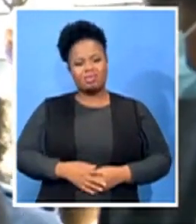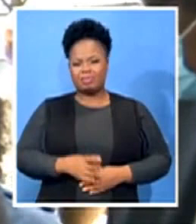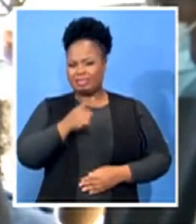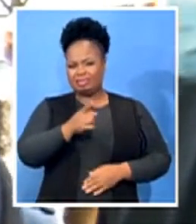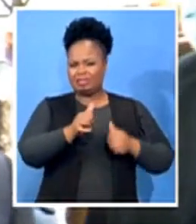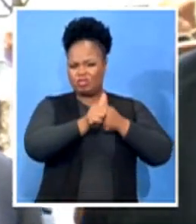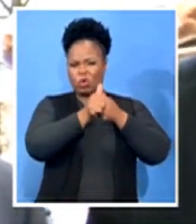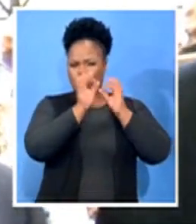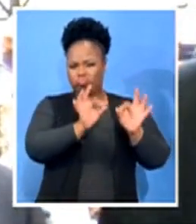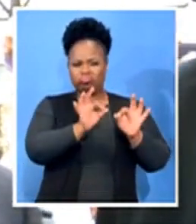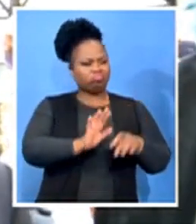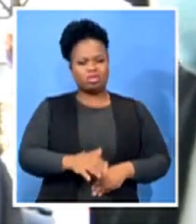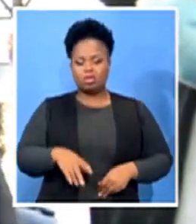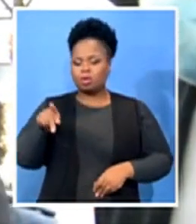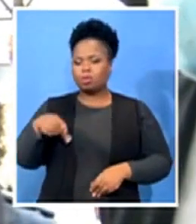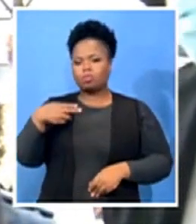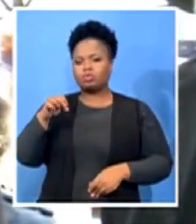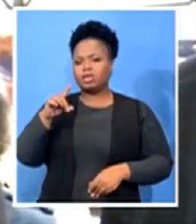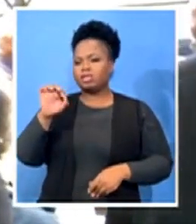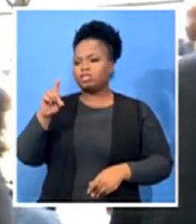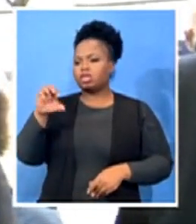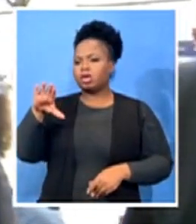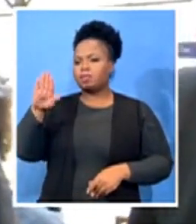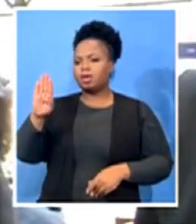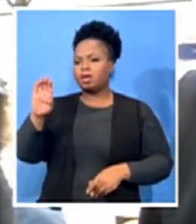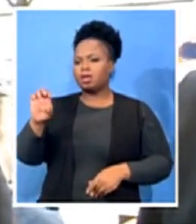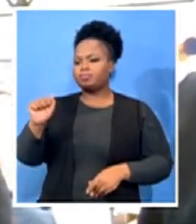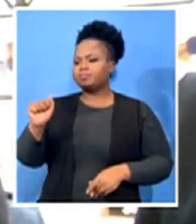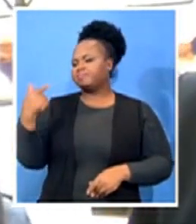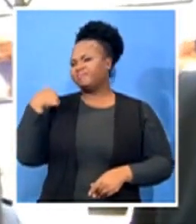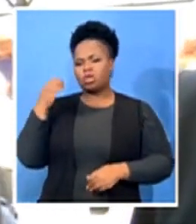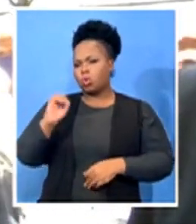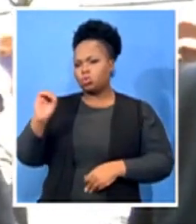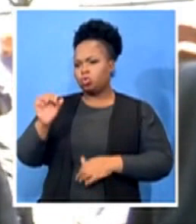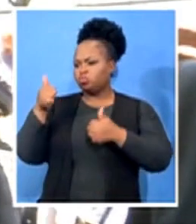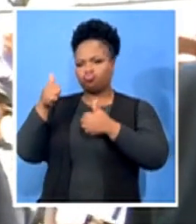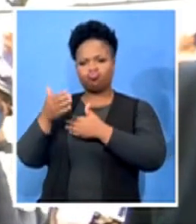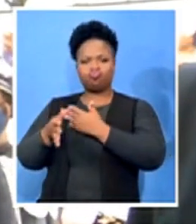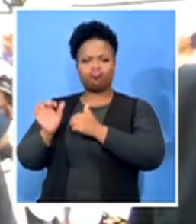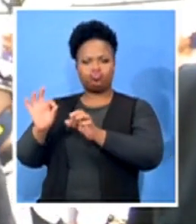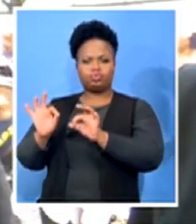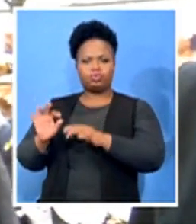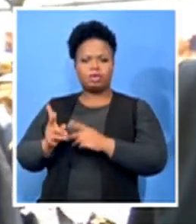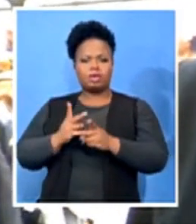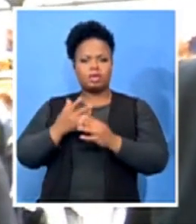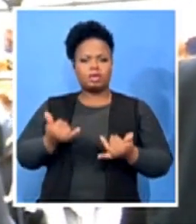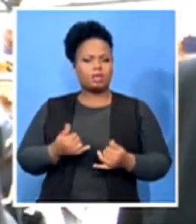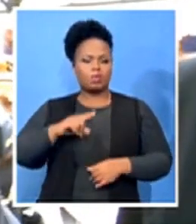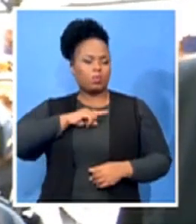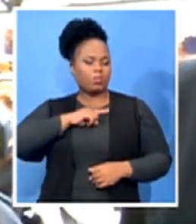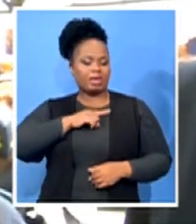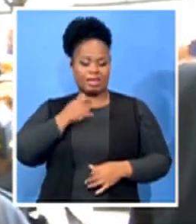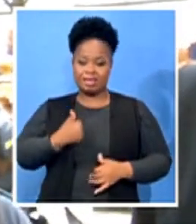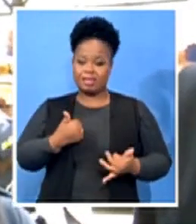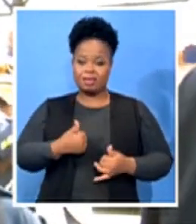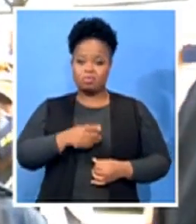in October. So it's a call. They need to be there, because the thing has started